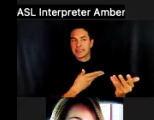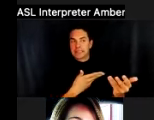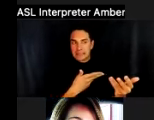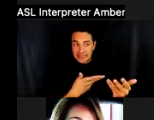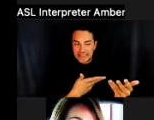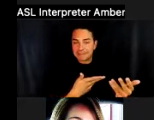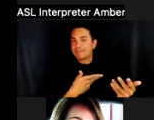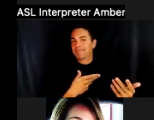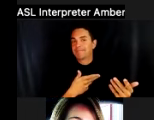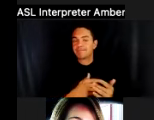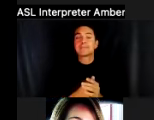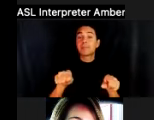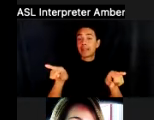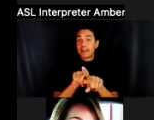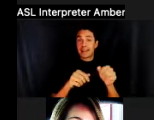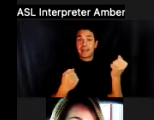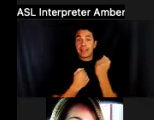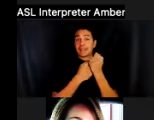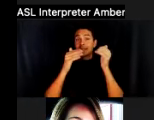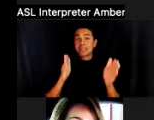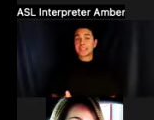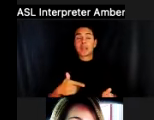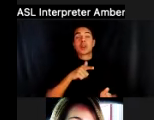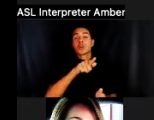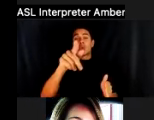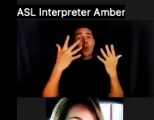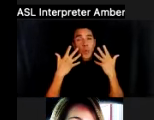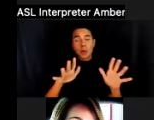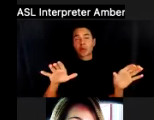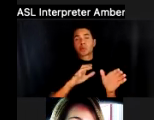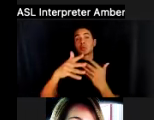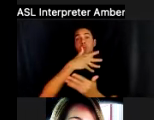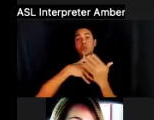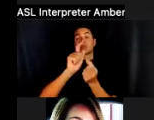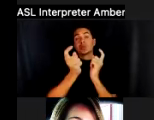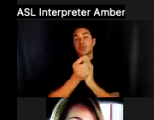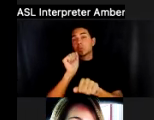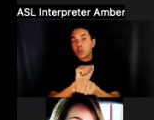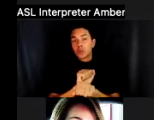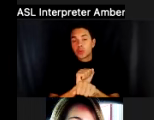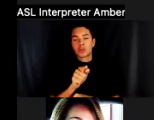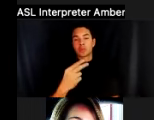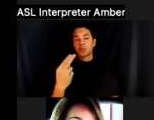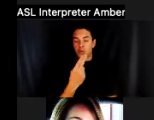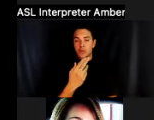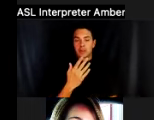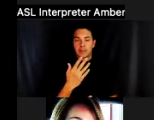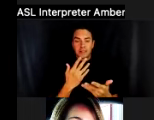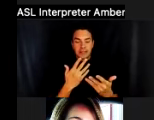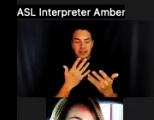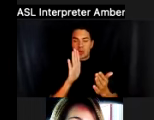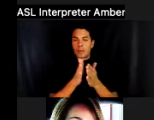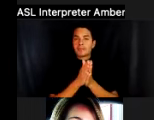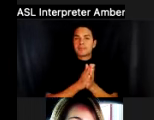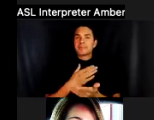And as advocates, you're already doing social change work, right? You're using those passions that you have. You're